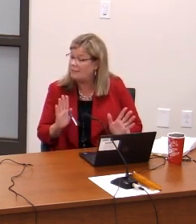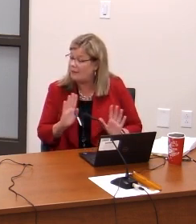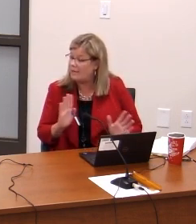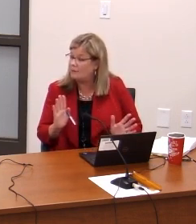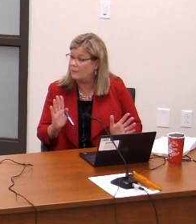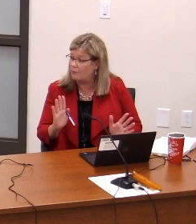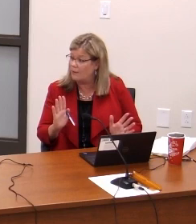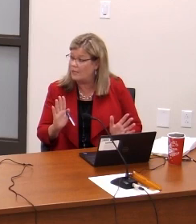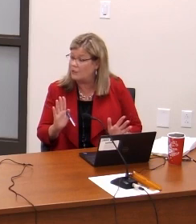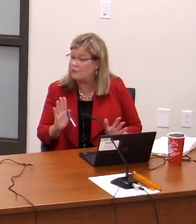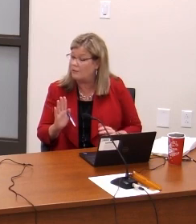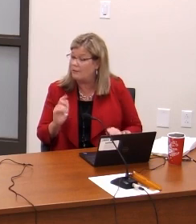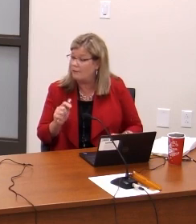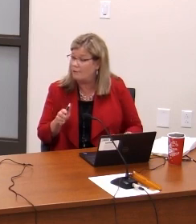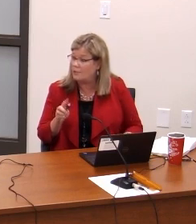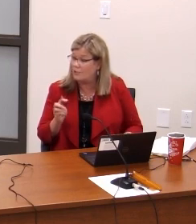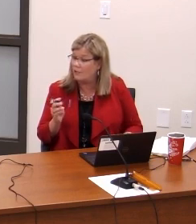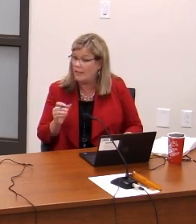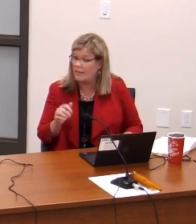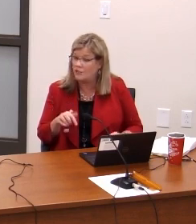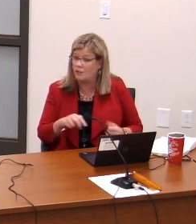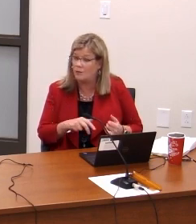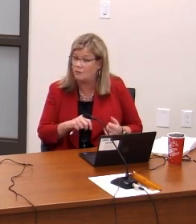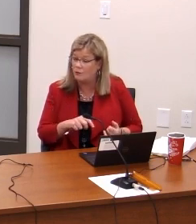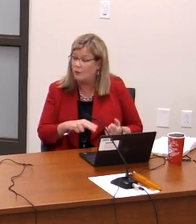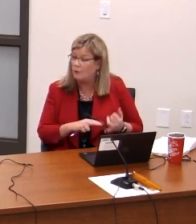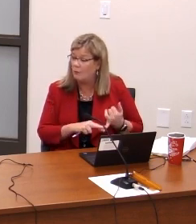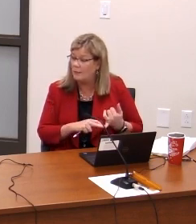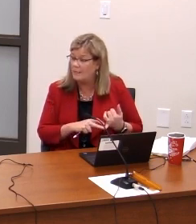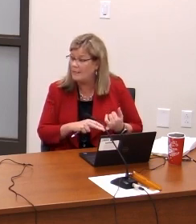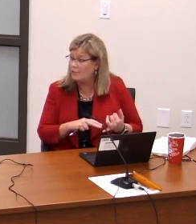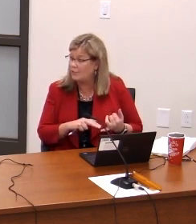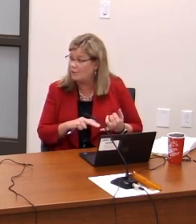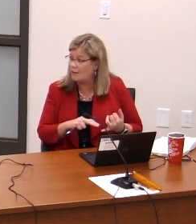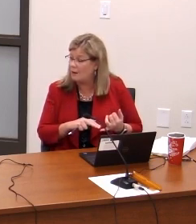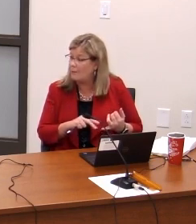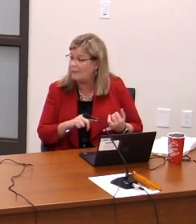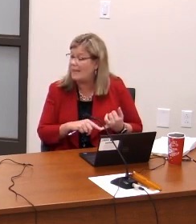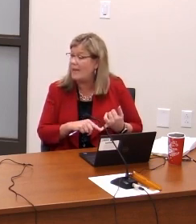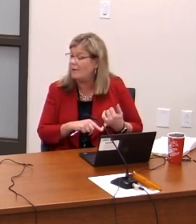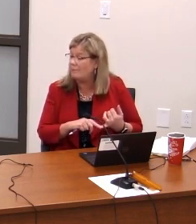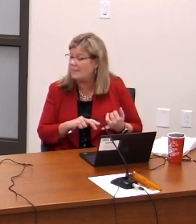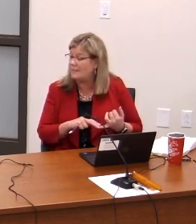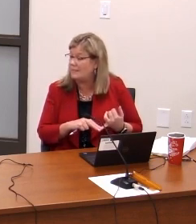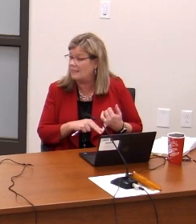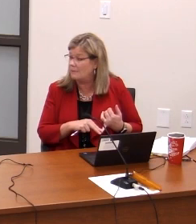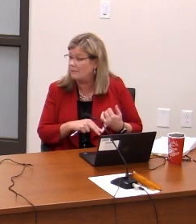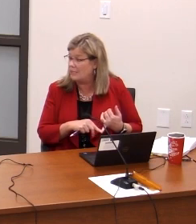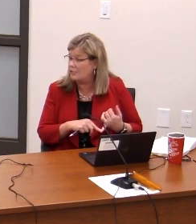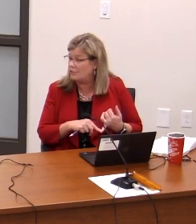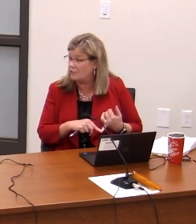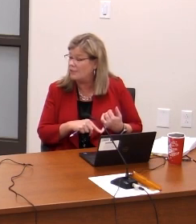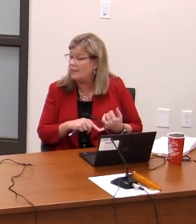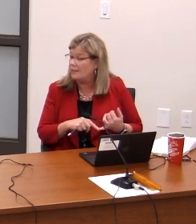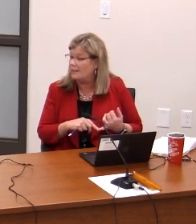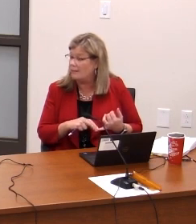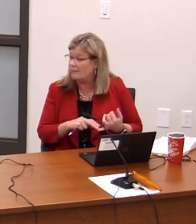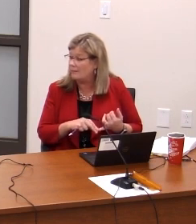any identifiable information. So the information on that shows what teacher, basically the number of teachers